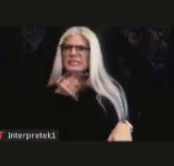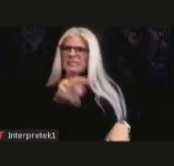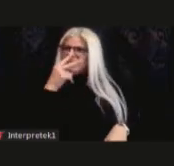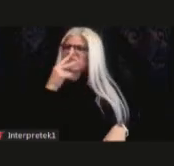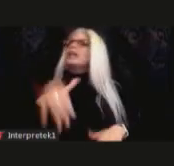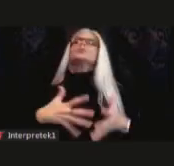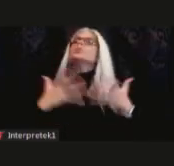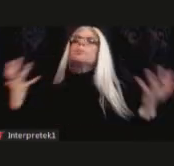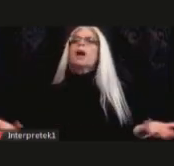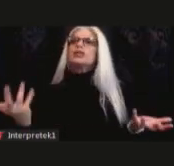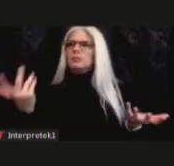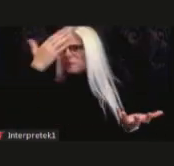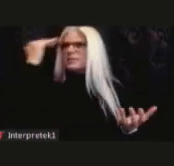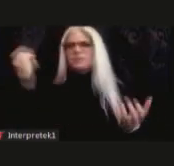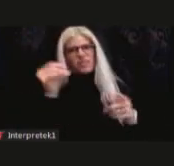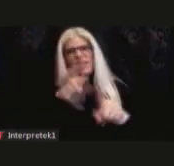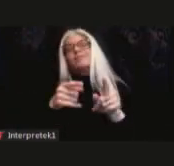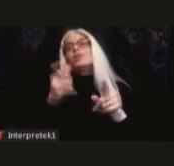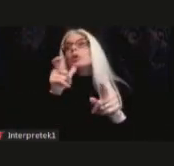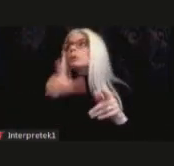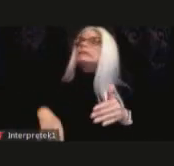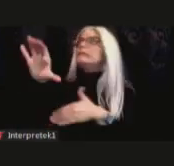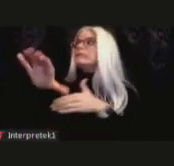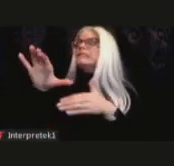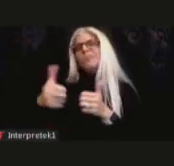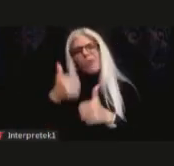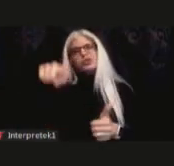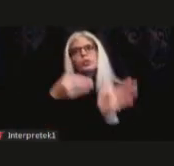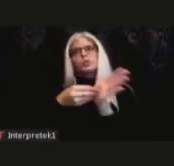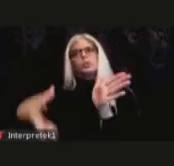probably mostly students. Next slide here.